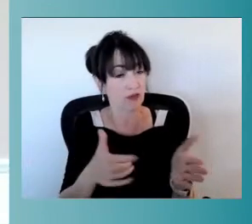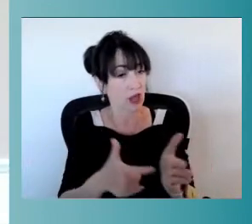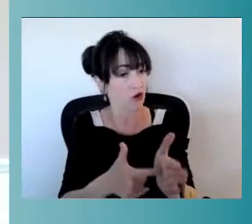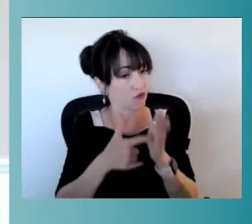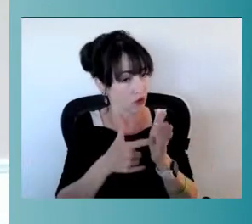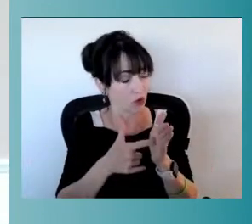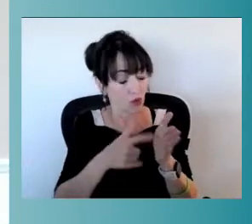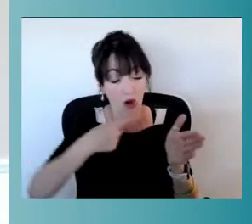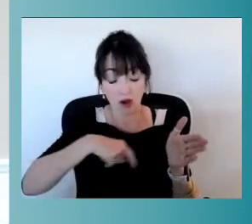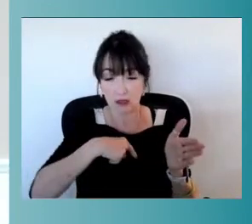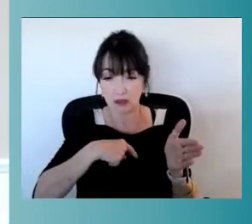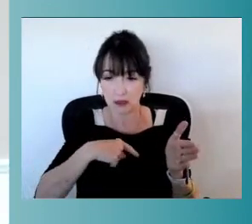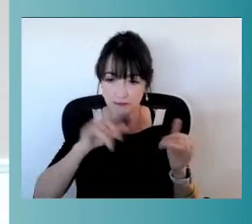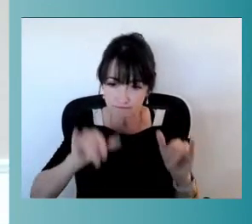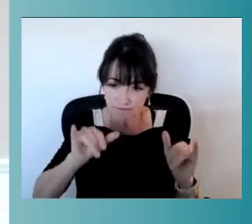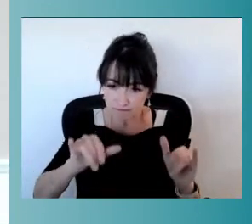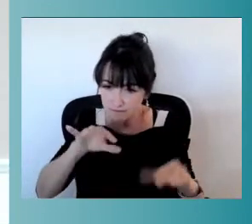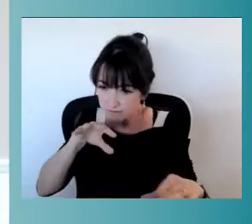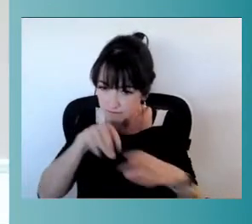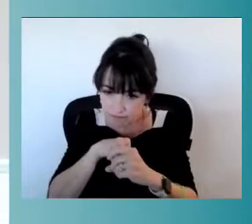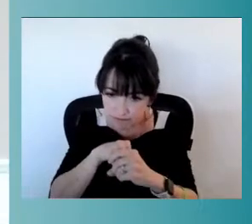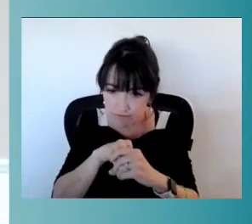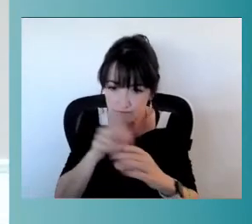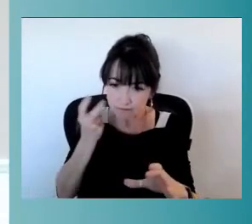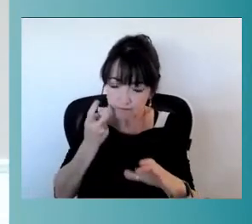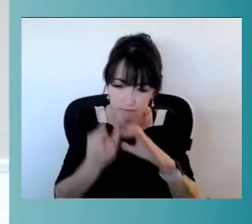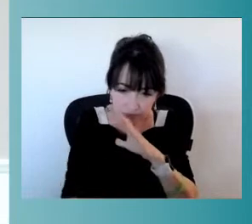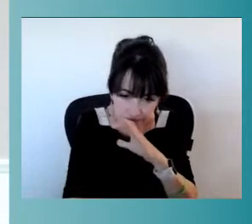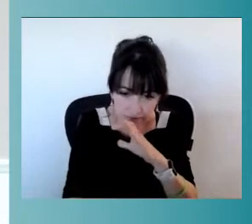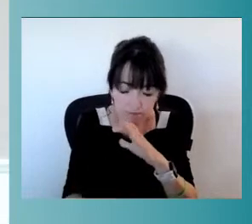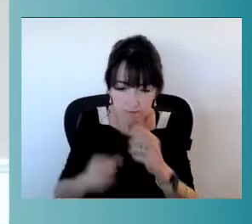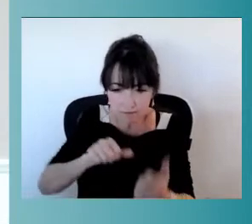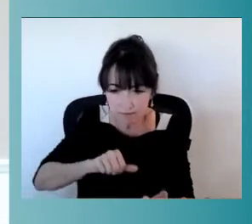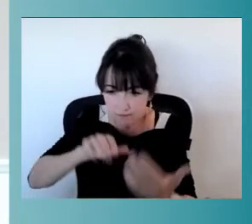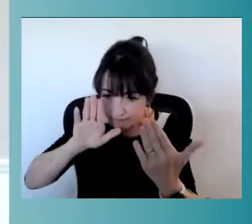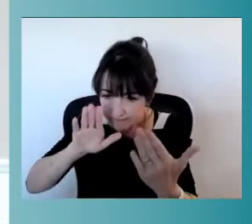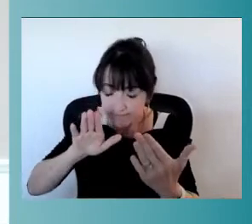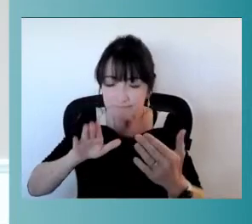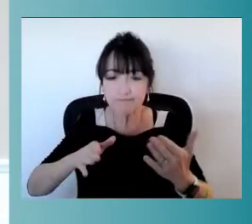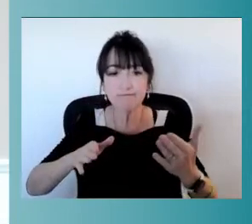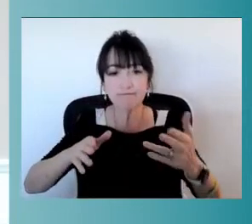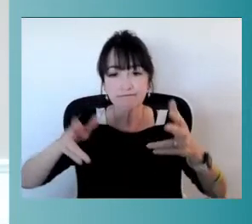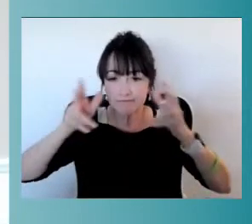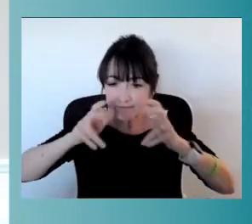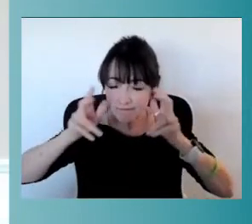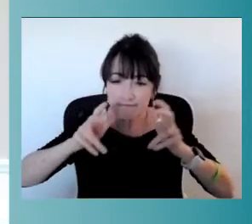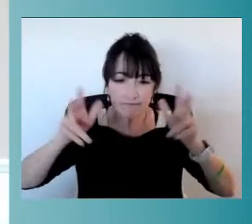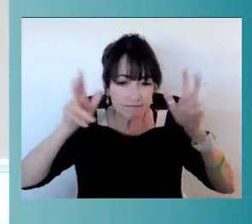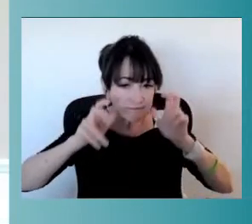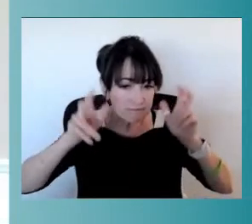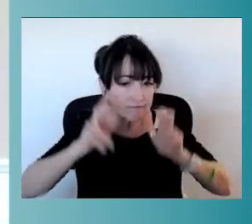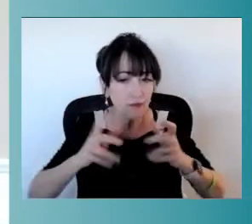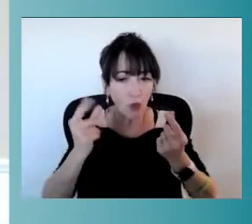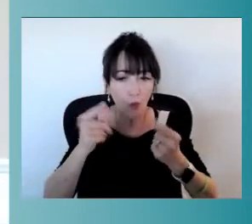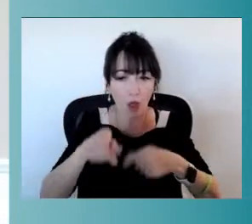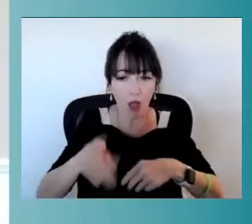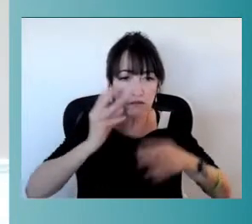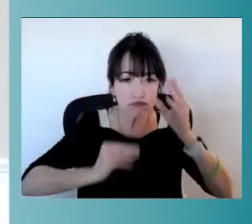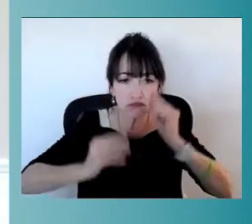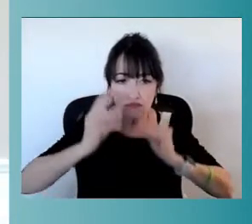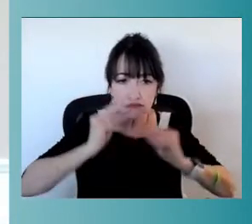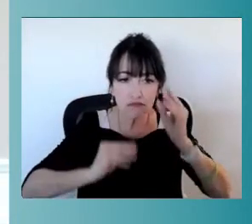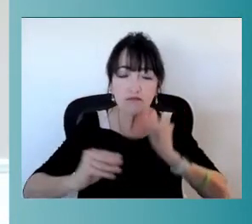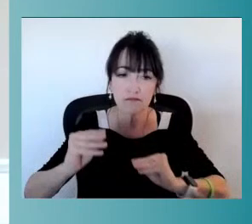immersed on and what that person you are supporting is experiencing. According to Rogers, being empathic